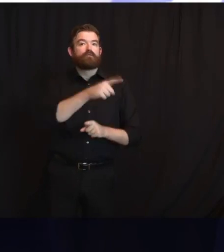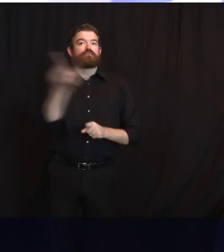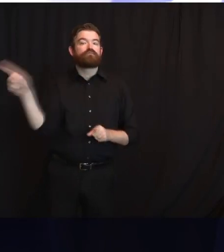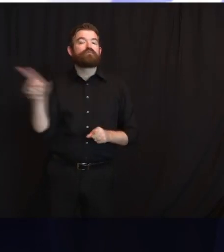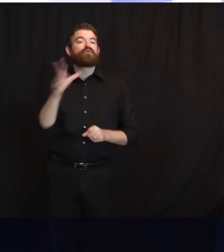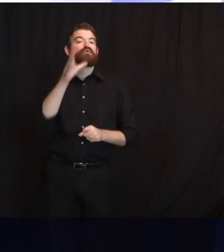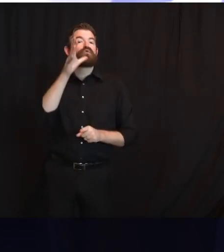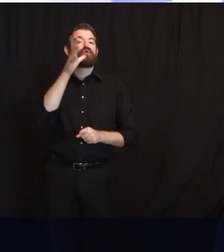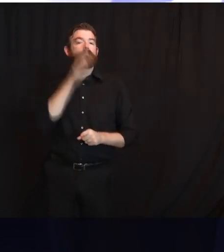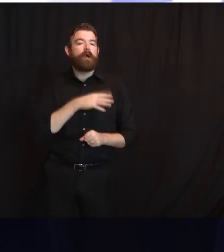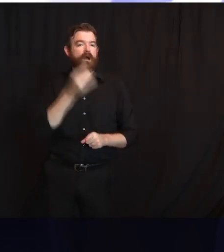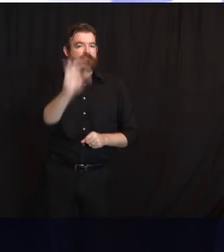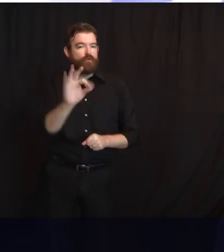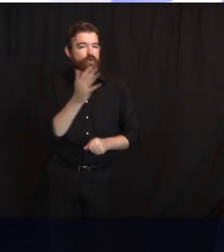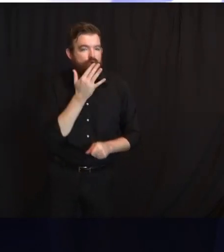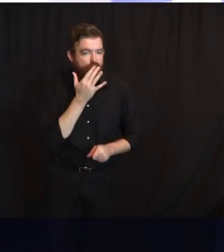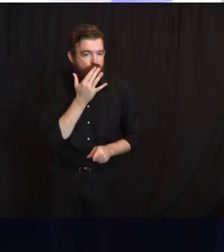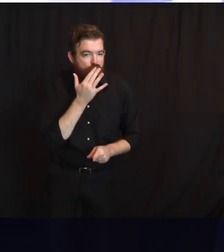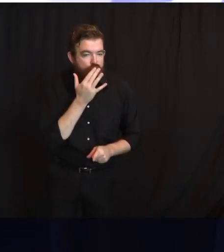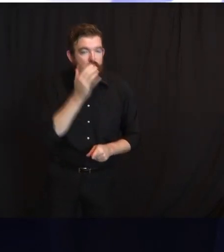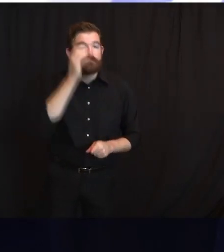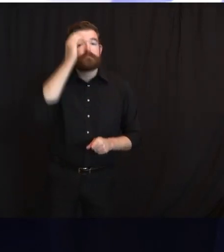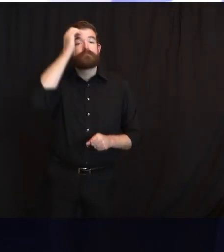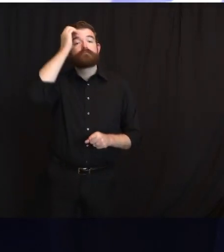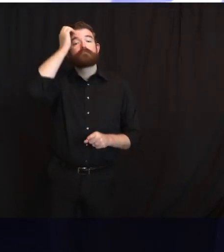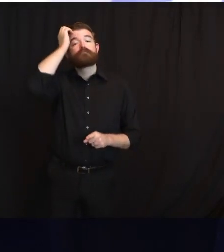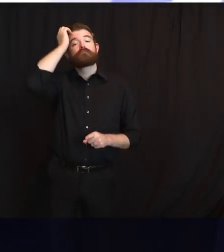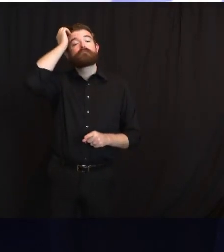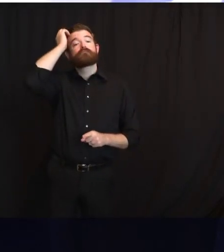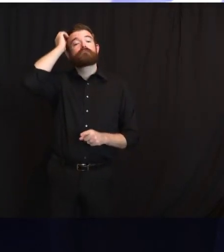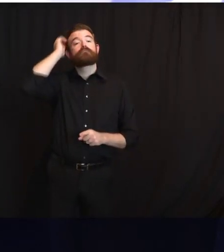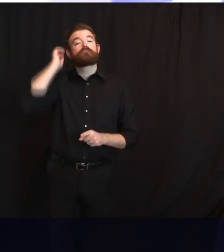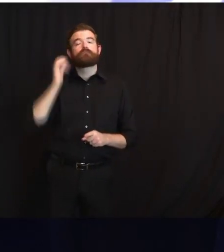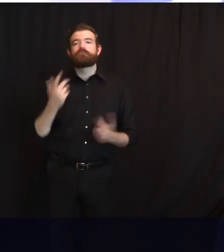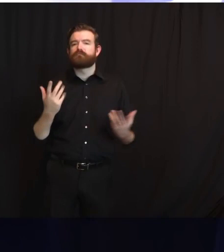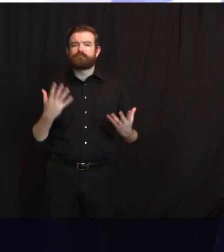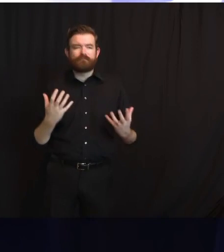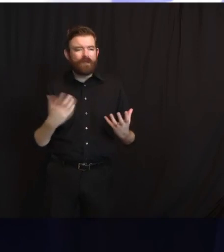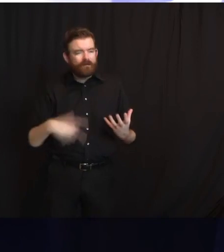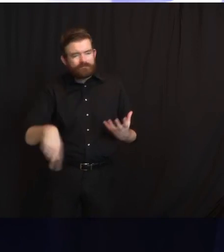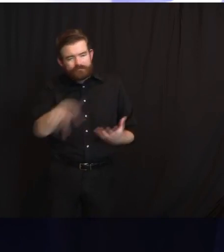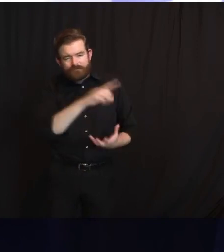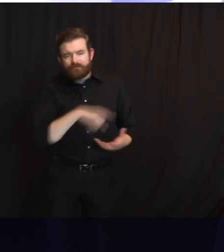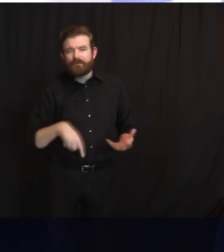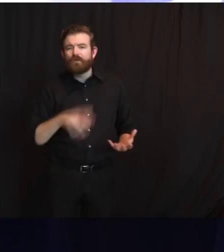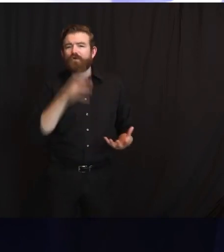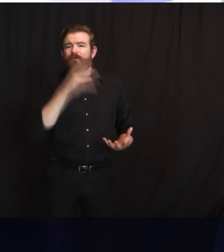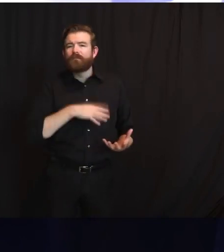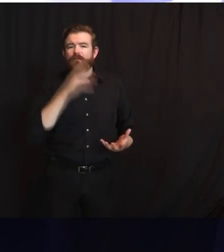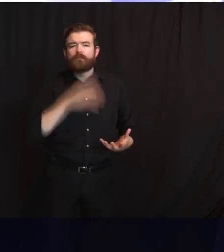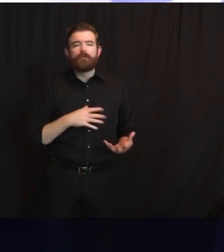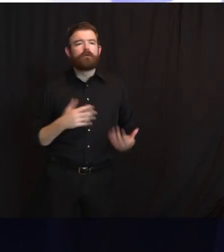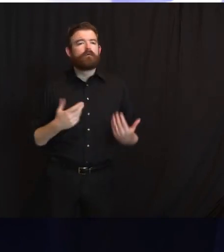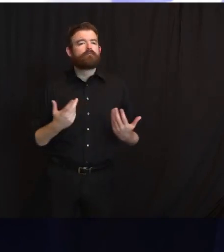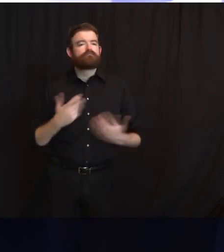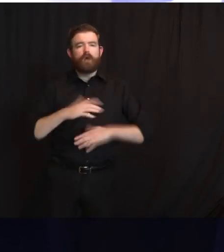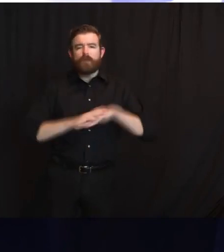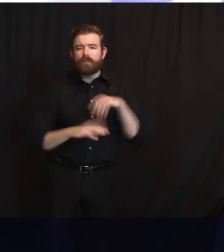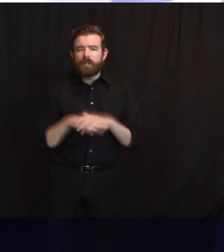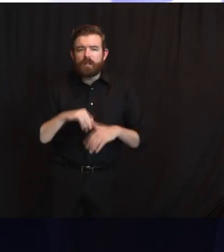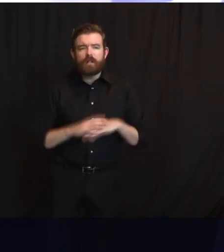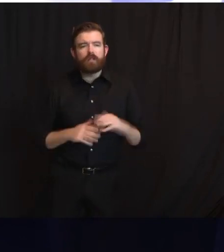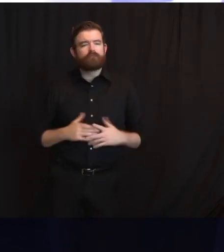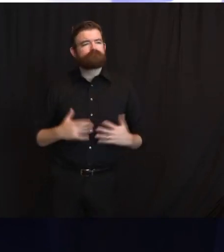importantly, they are an essential source of comfort and strength for a mom-to-be and her partner. With this